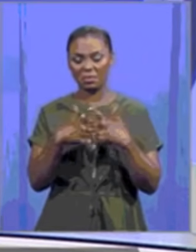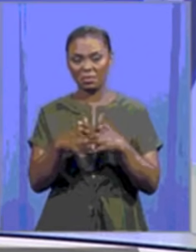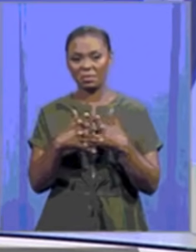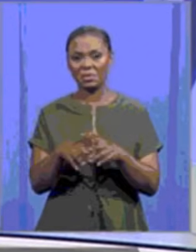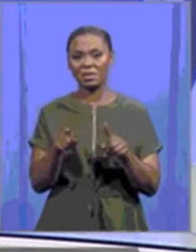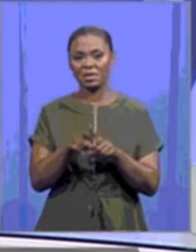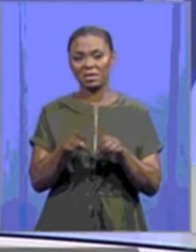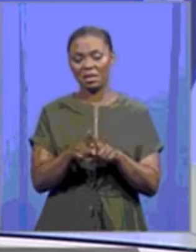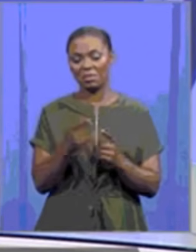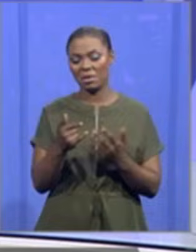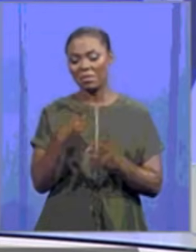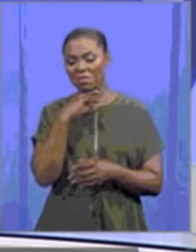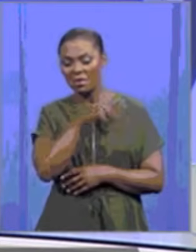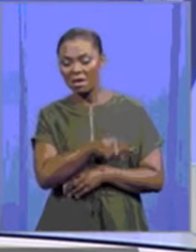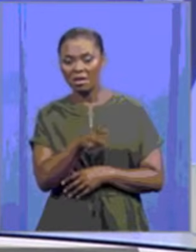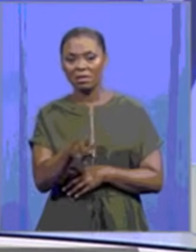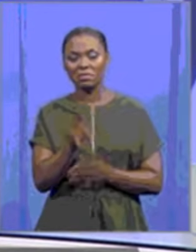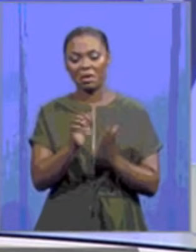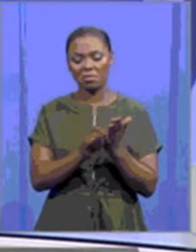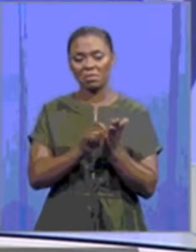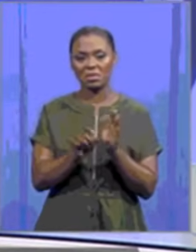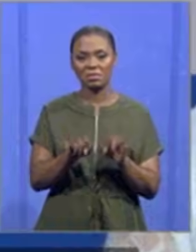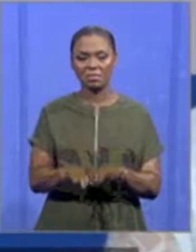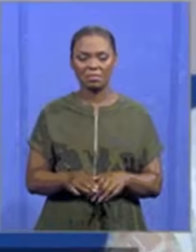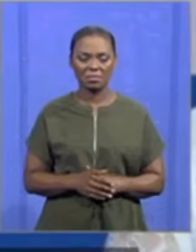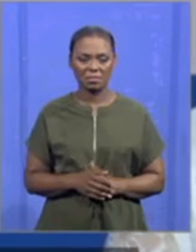ropa ditlhahlobo.